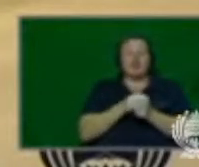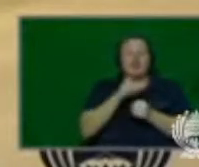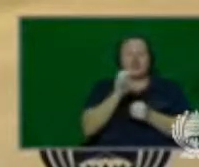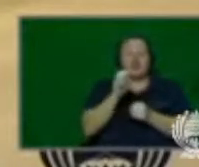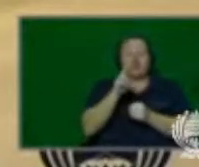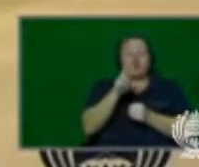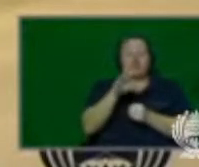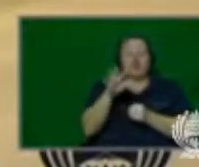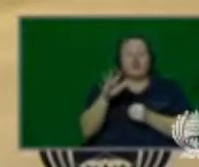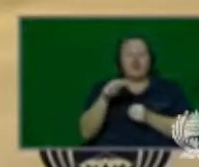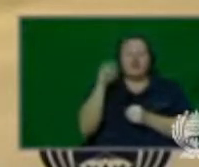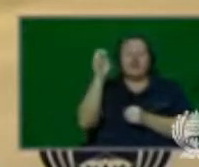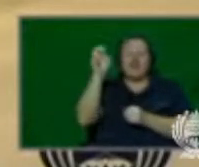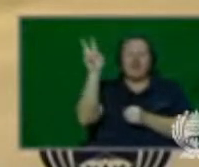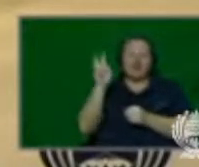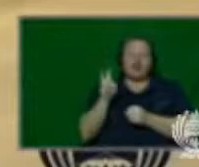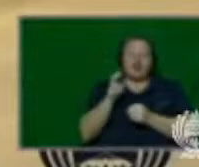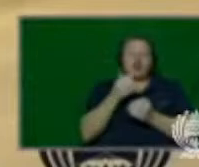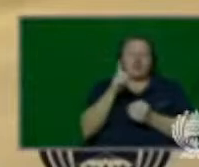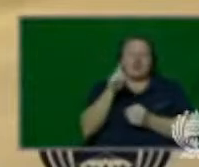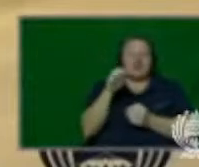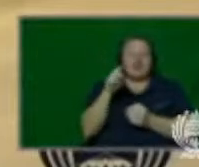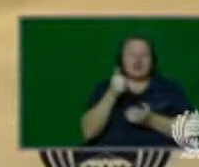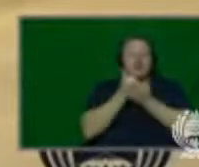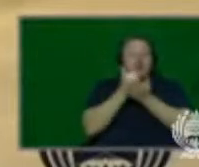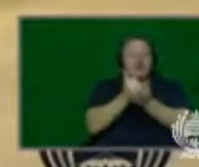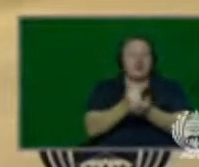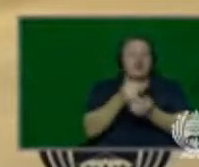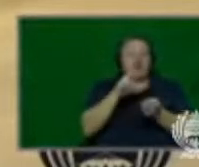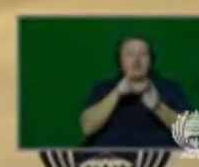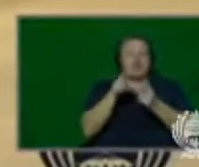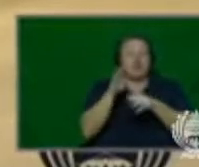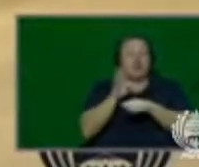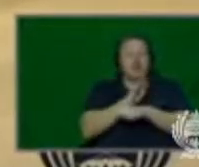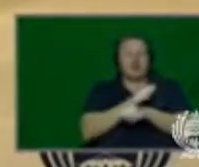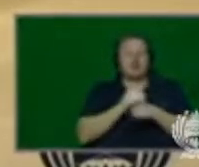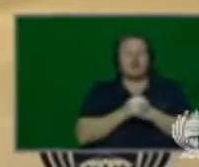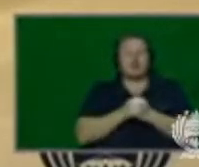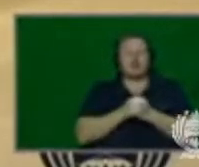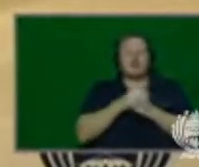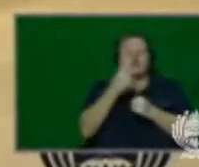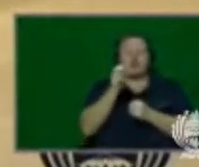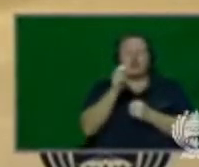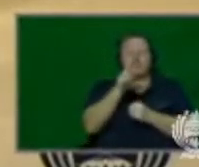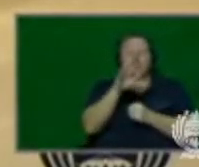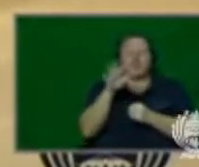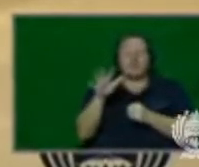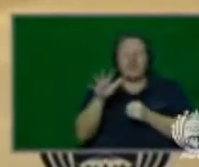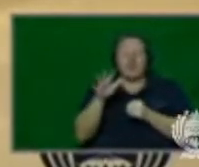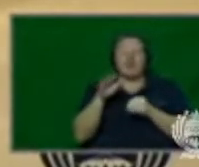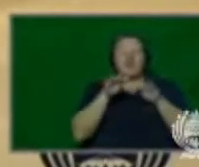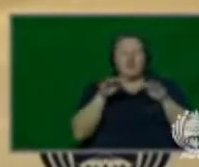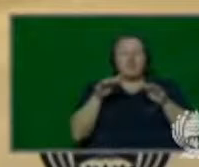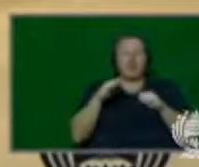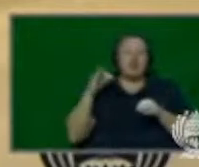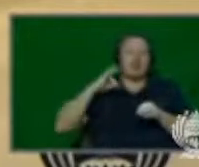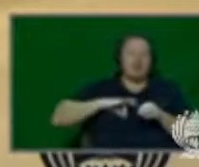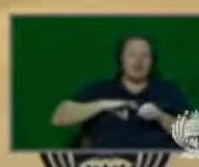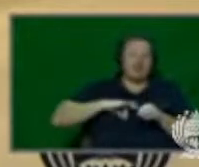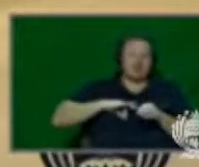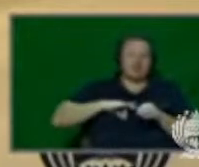Relief Amendment Bill, the 2025 Public Sector Pension and Related Payments